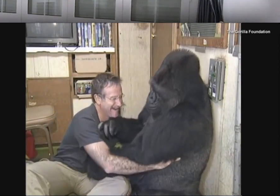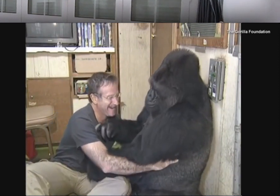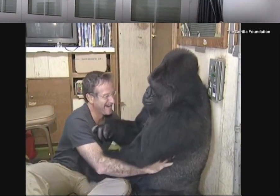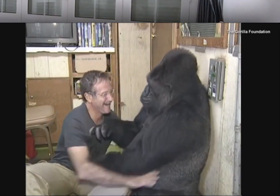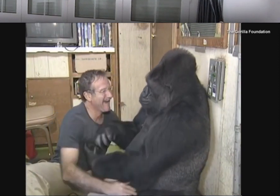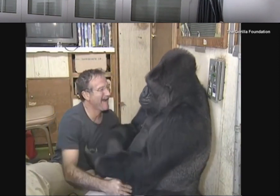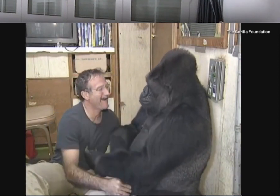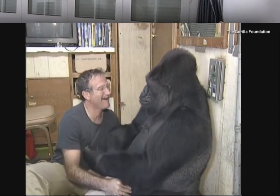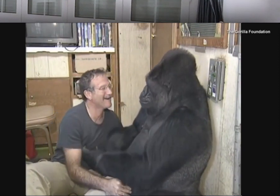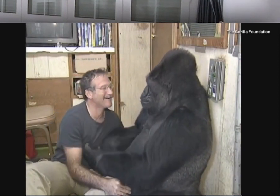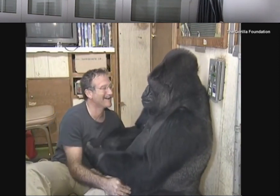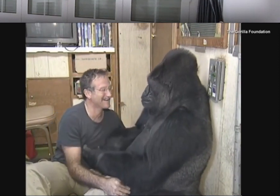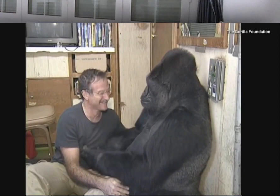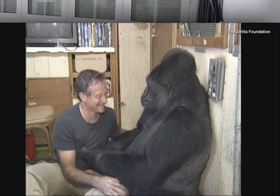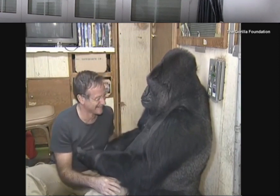tickle.